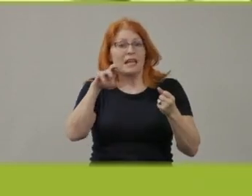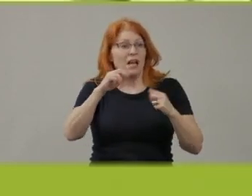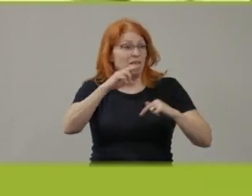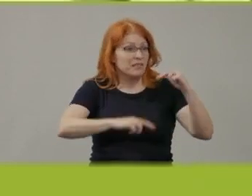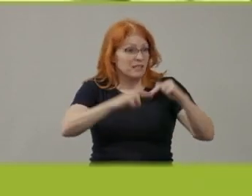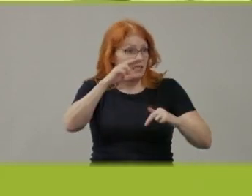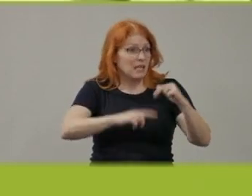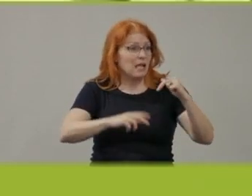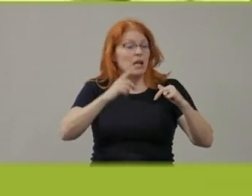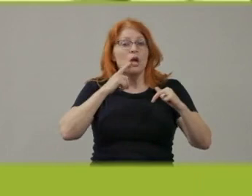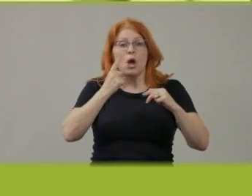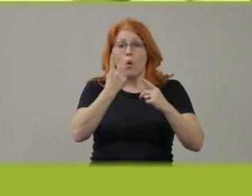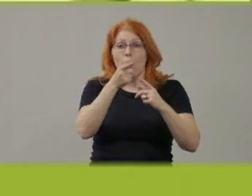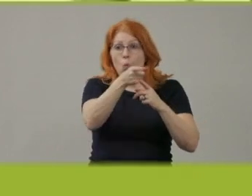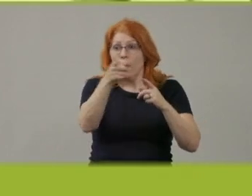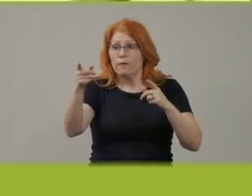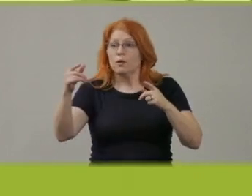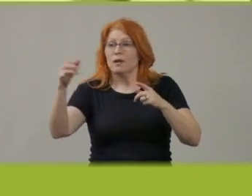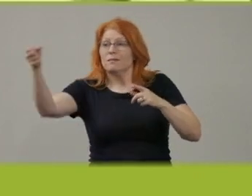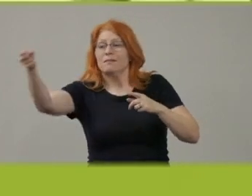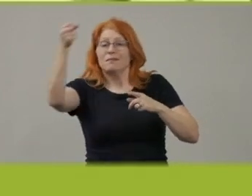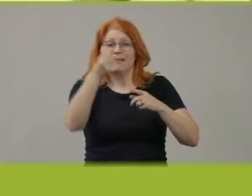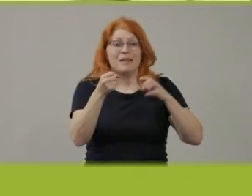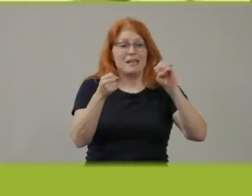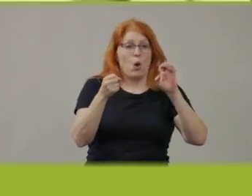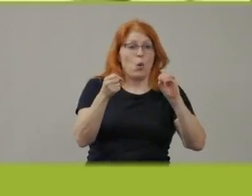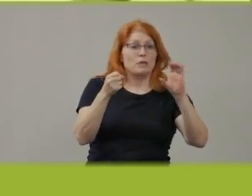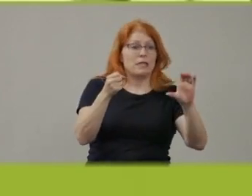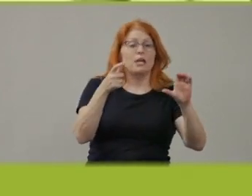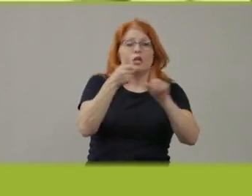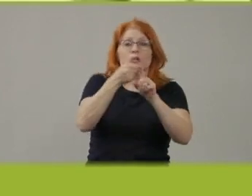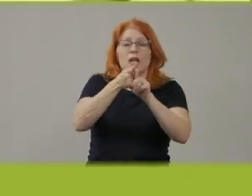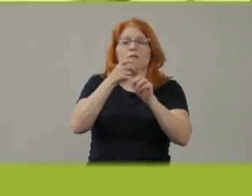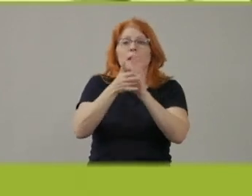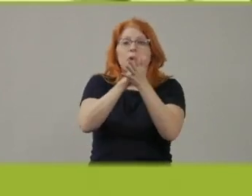could pull in one of you into our EOC, and you'd be the liaison to